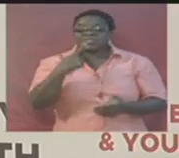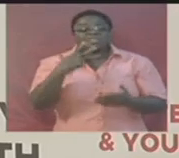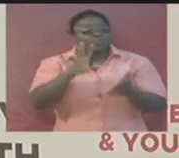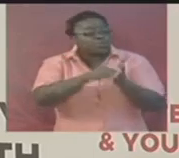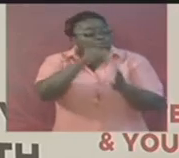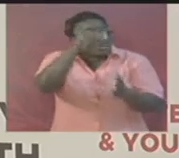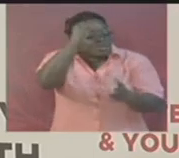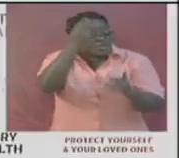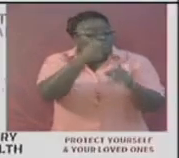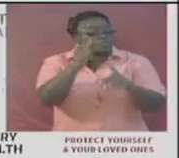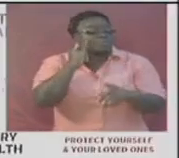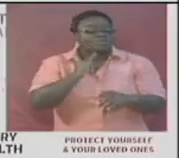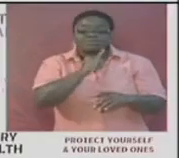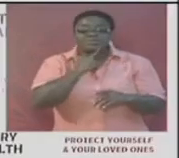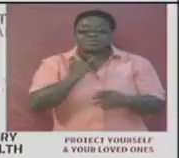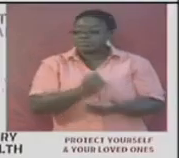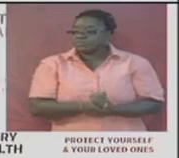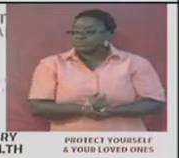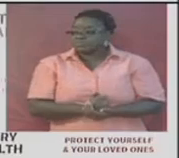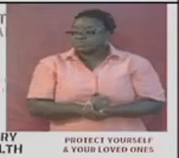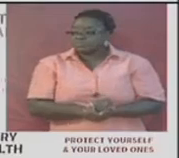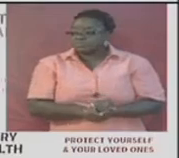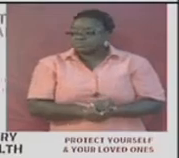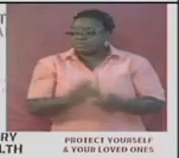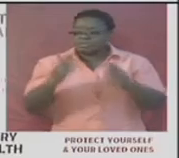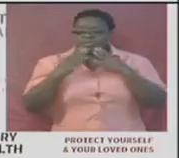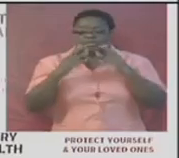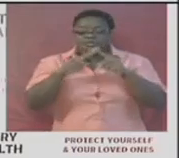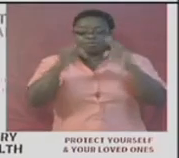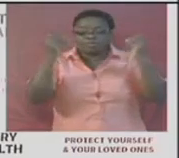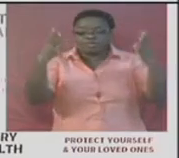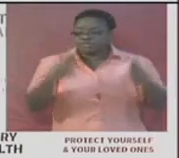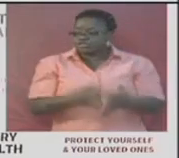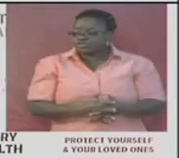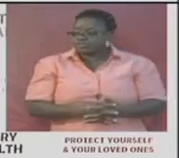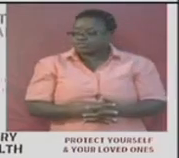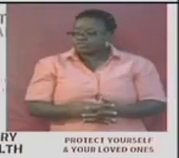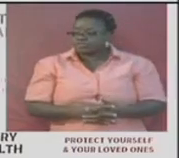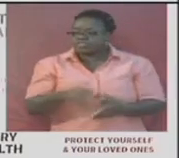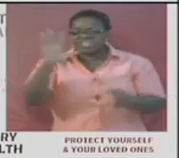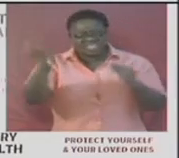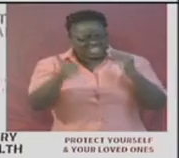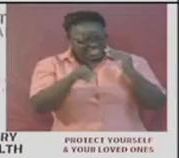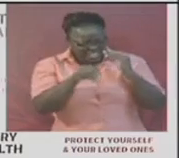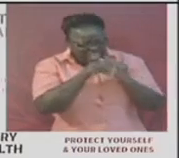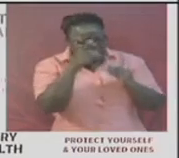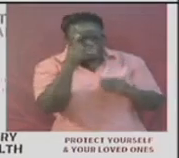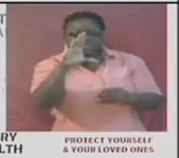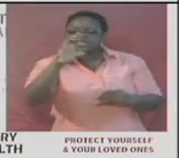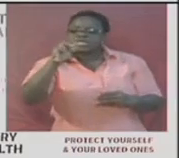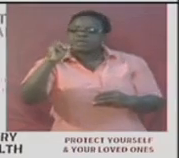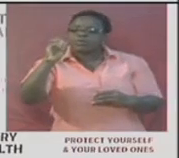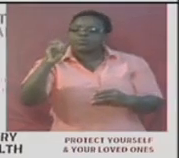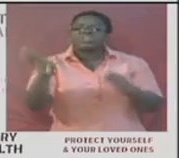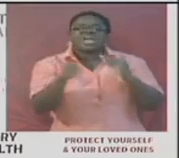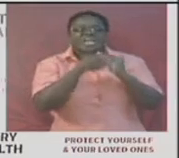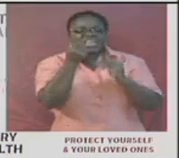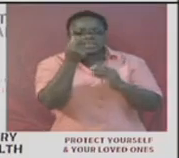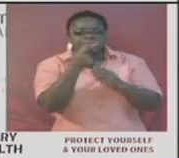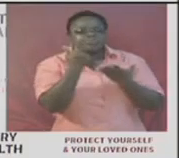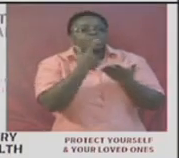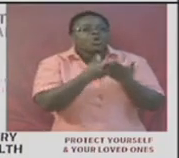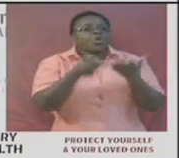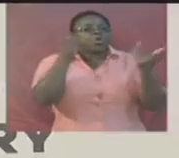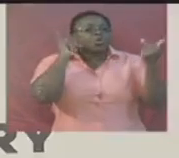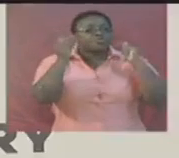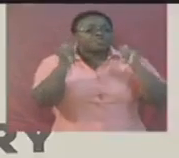learned from them. Thank you very much. Yes, Candice. Just to add a little bit, and what Trinidad has been